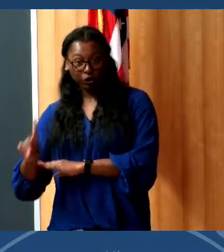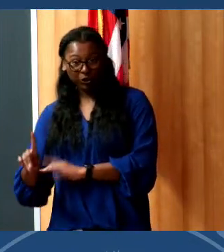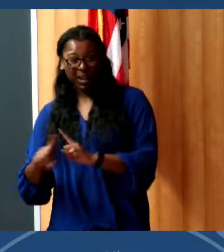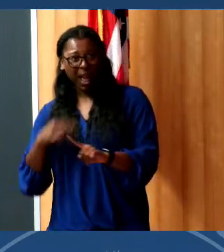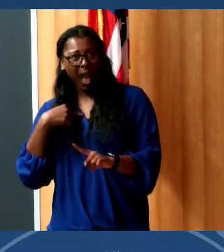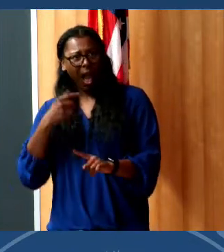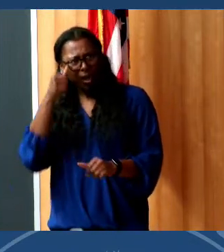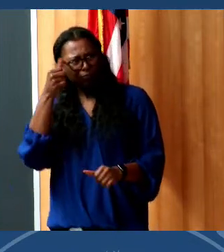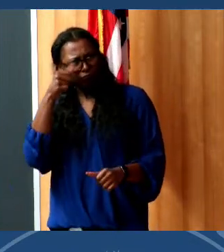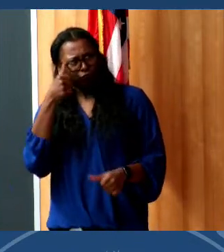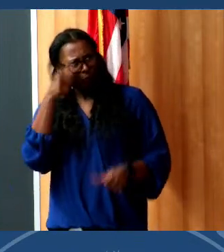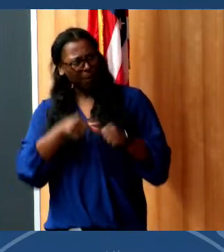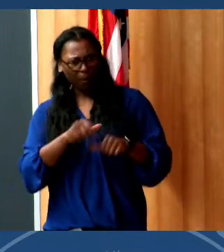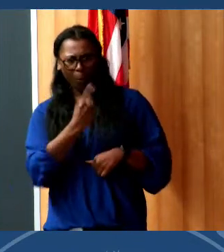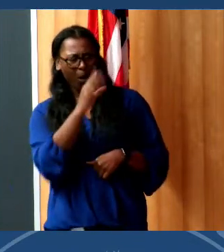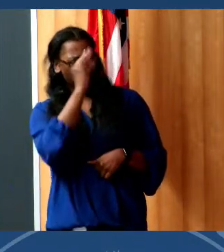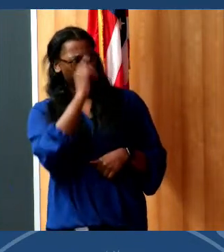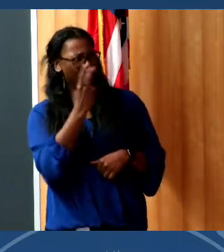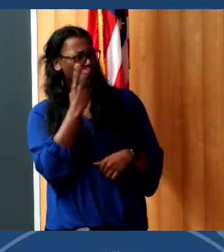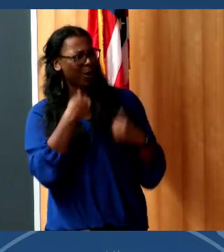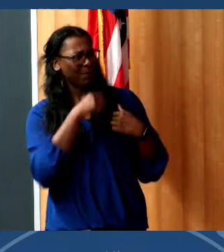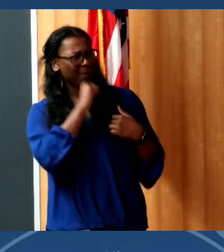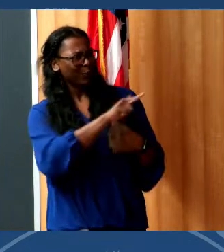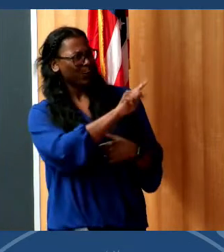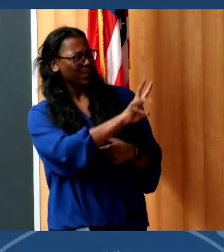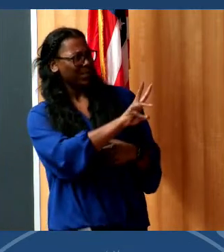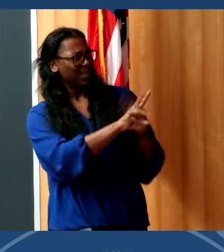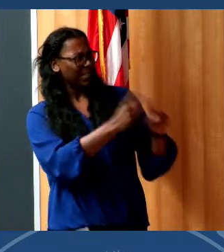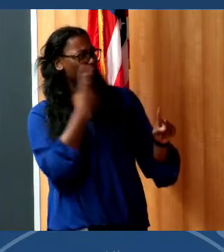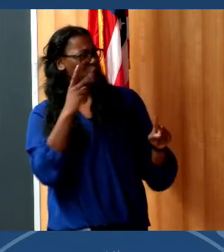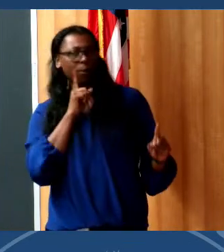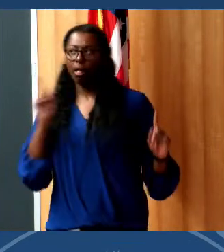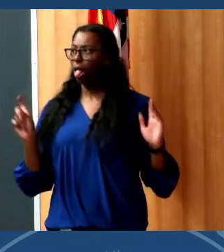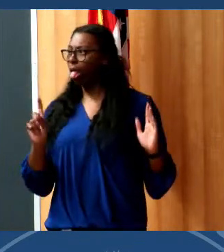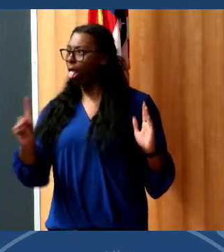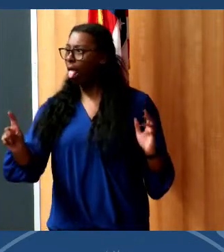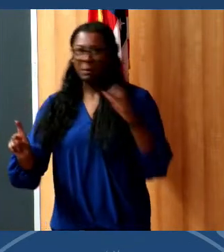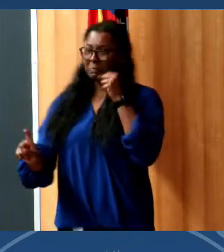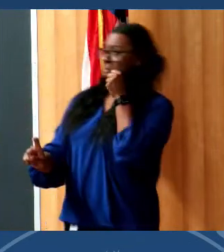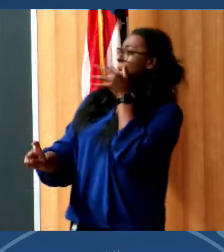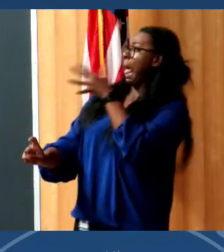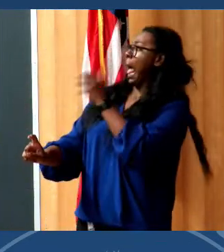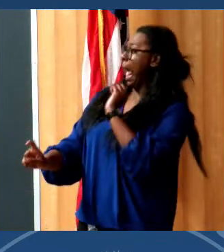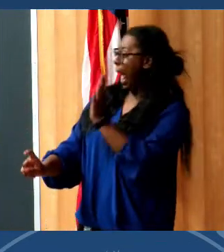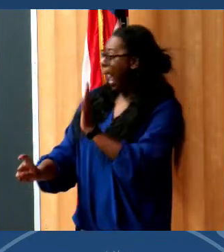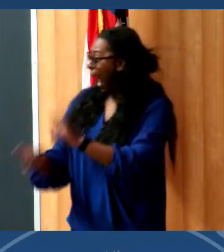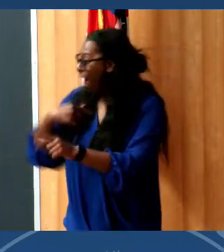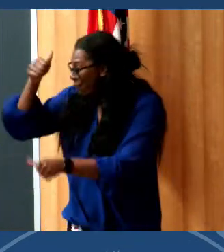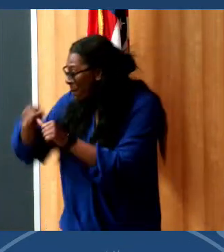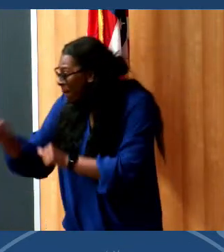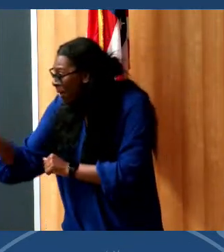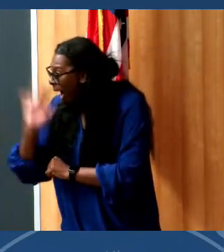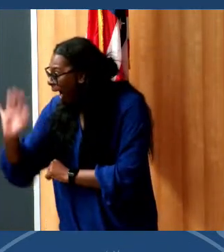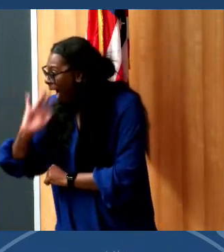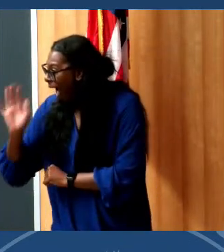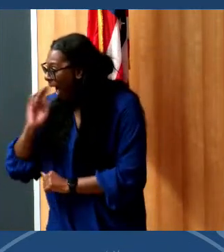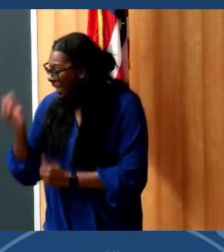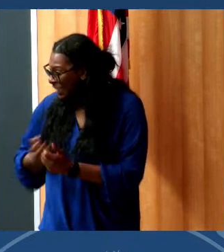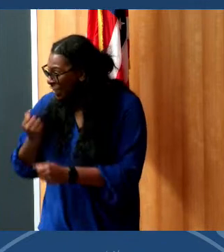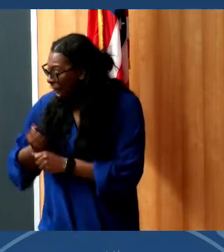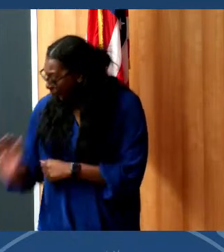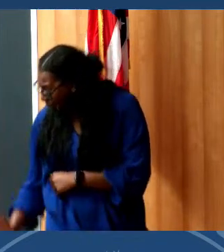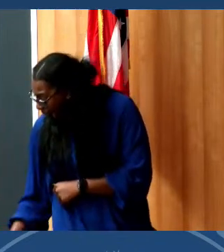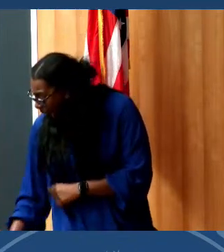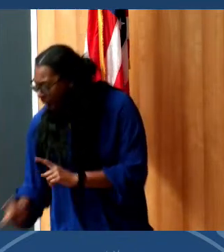that was in my camp, and he saw me on the street and just started yelling. So they will remember you. I know that you get close to some of them,